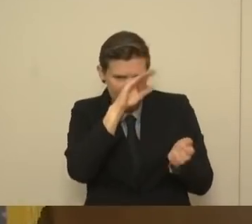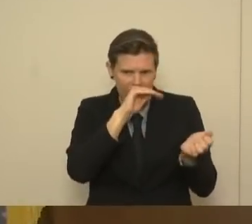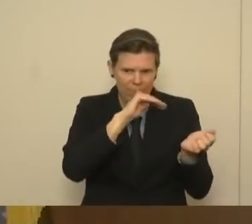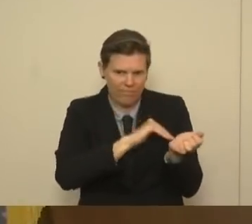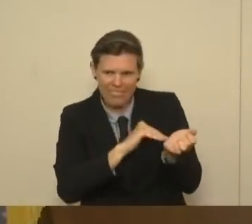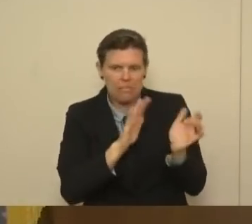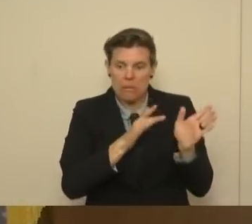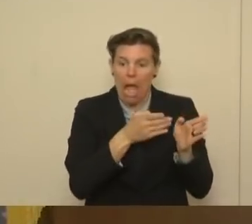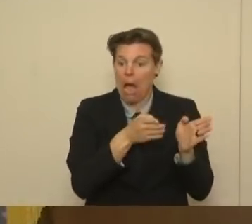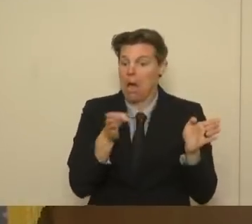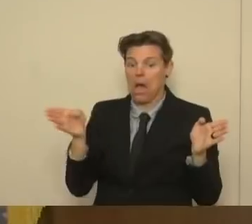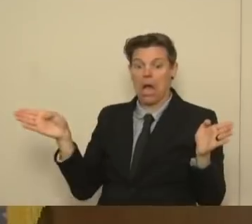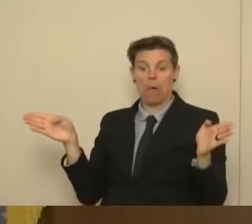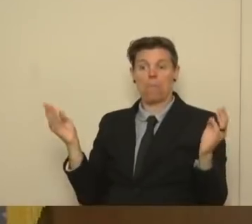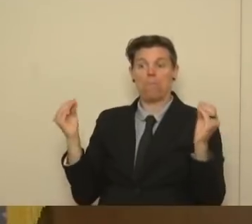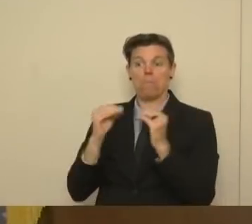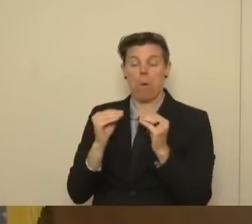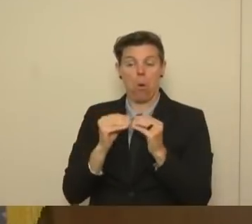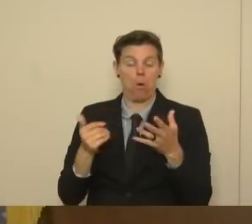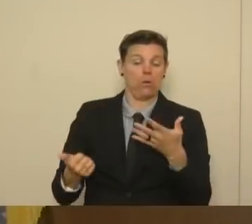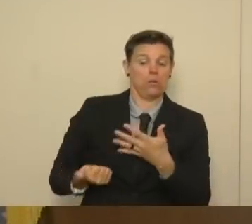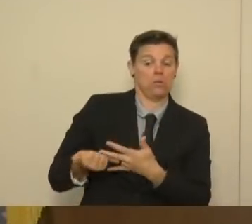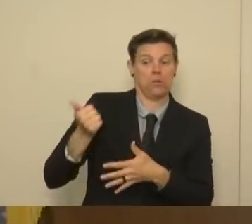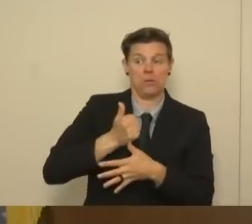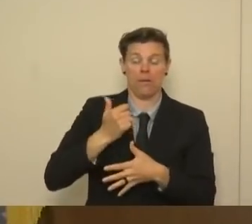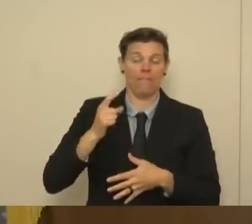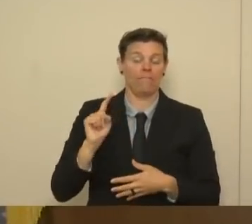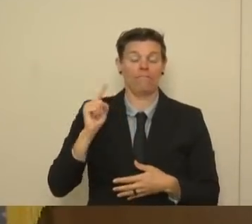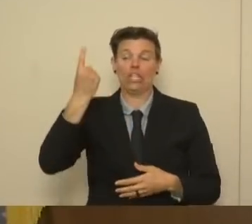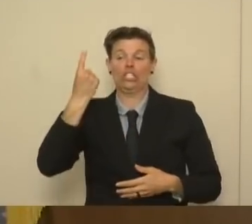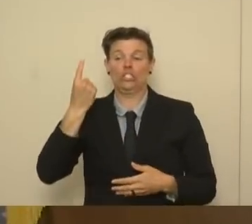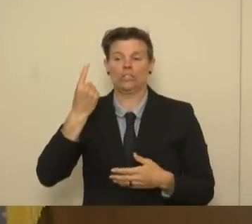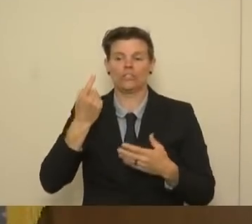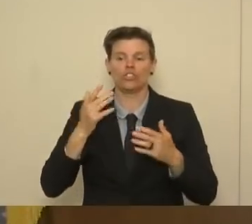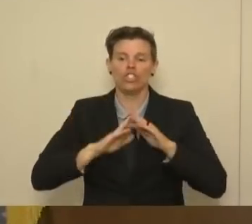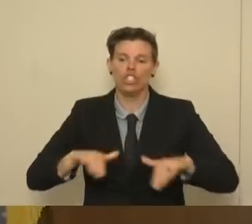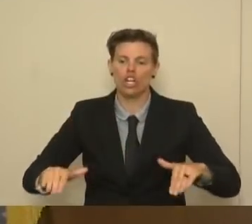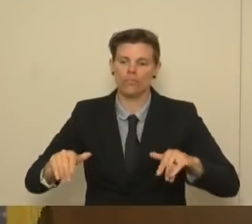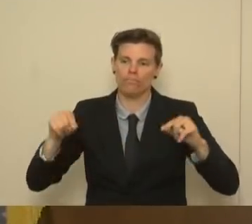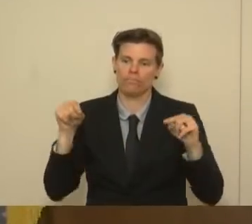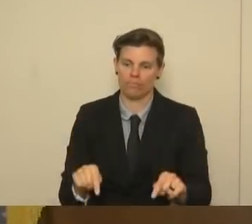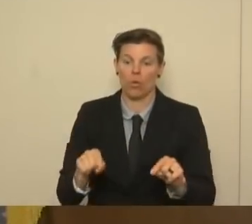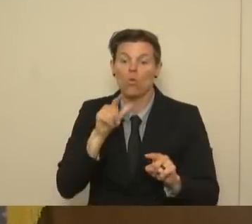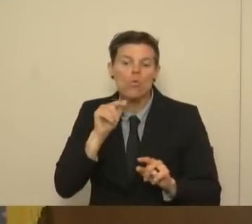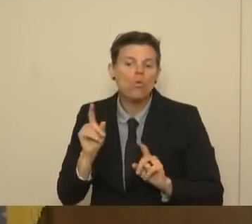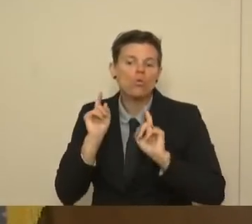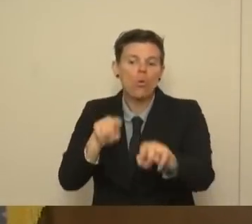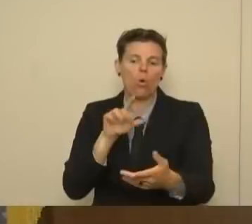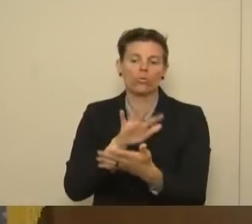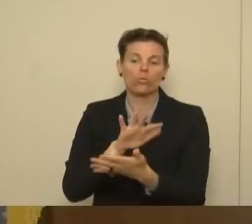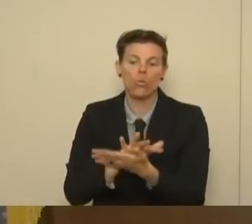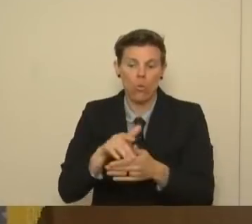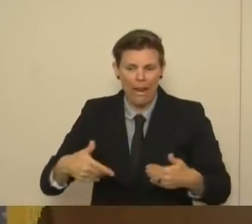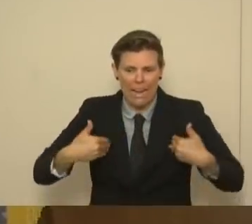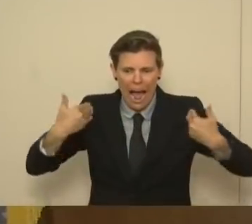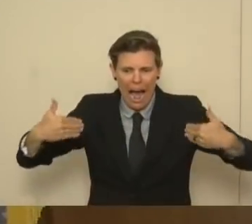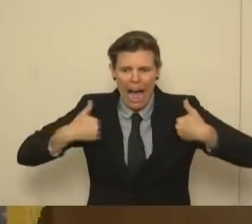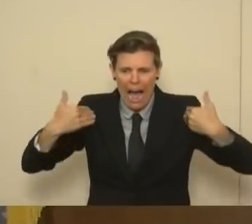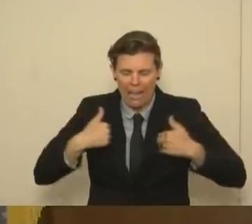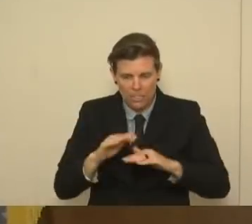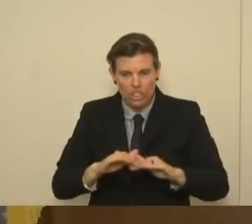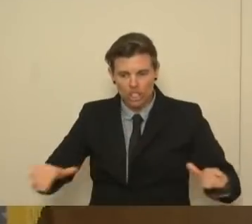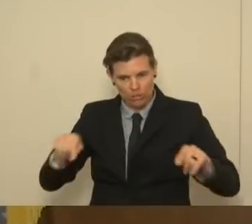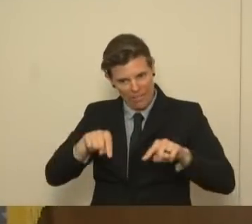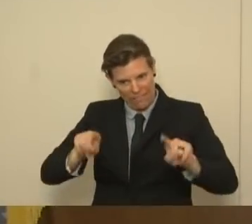school-age children. I can tell you that once a vaccine is approved that meets all, and that's what this country is going to do through the